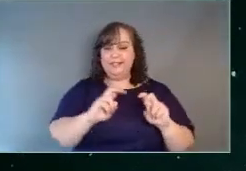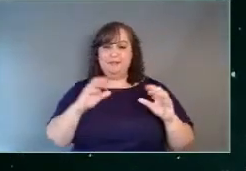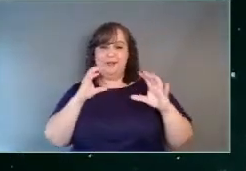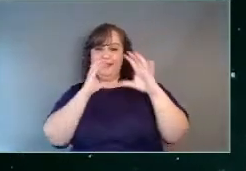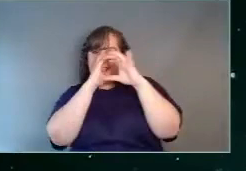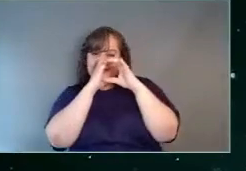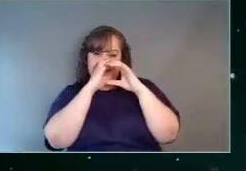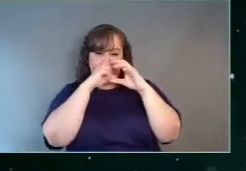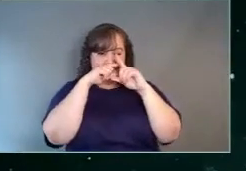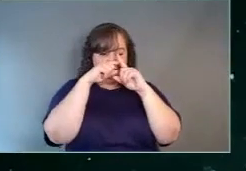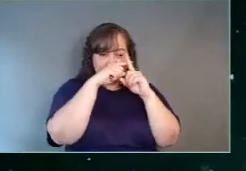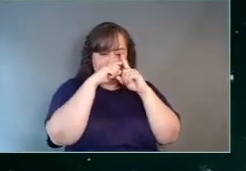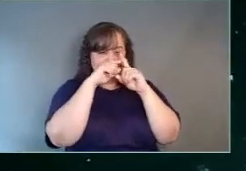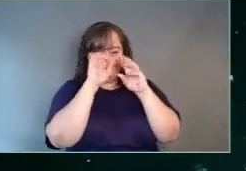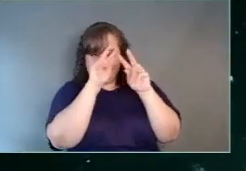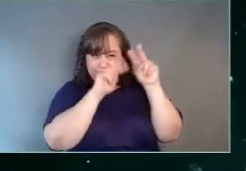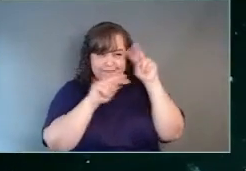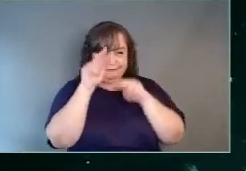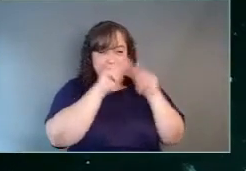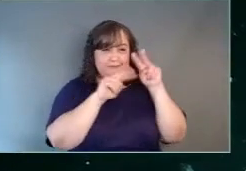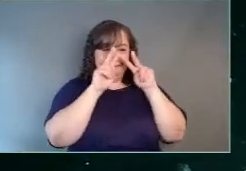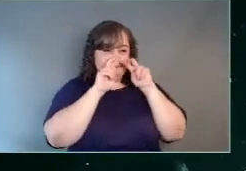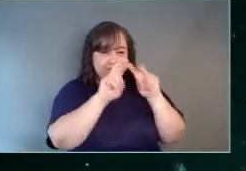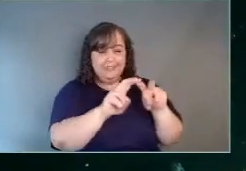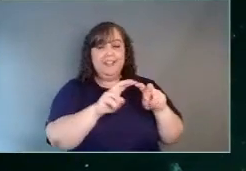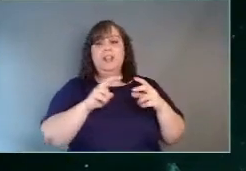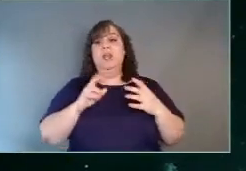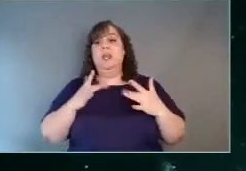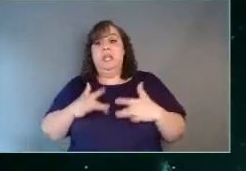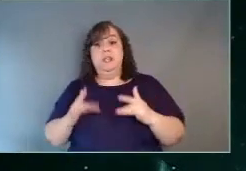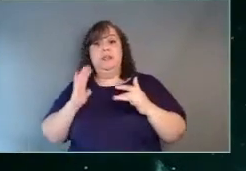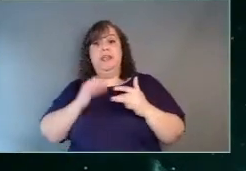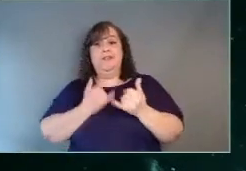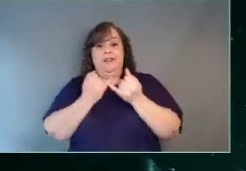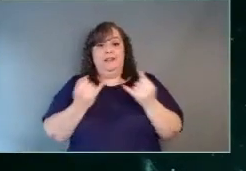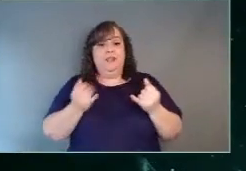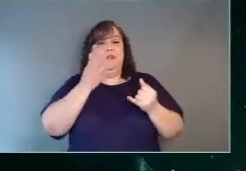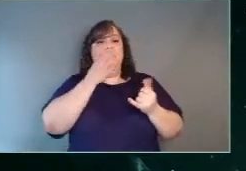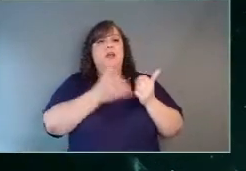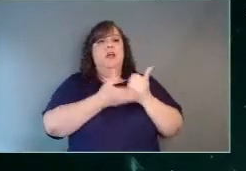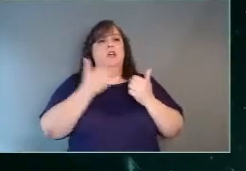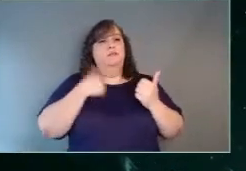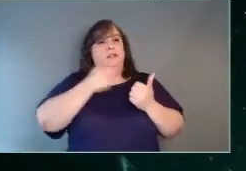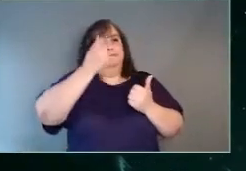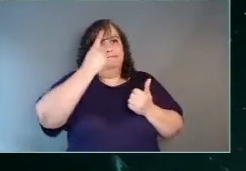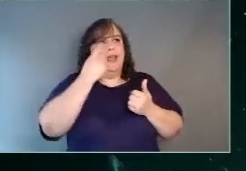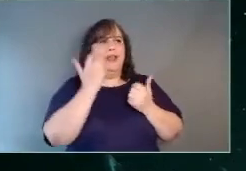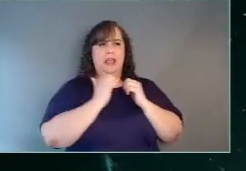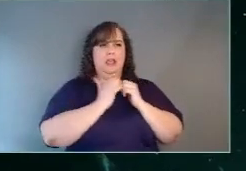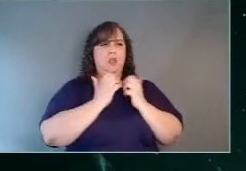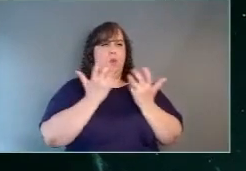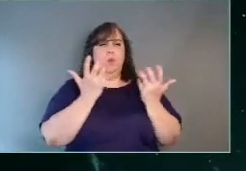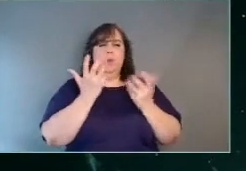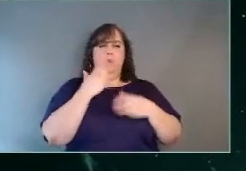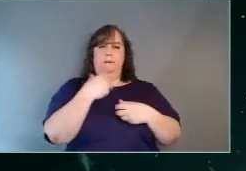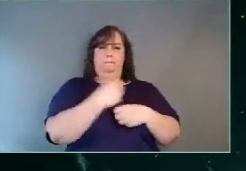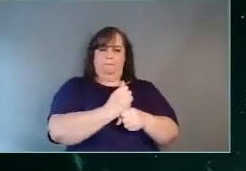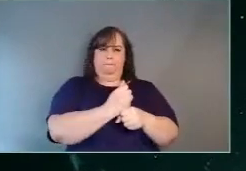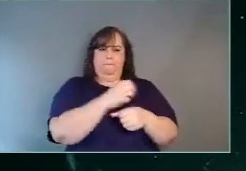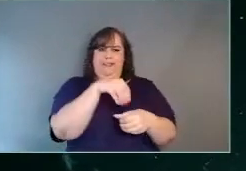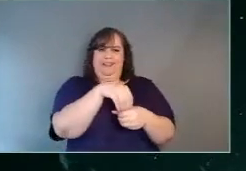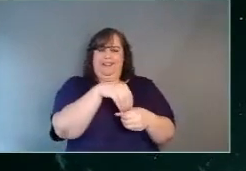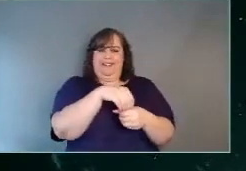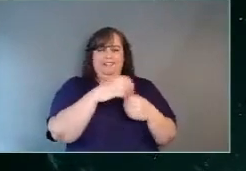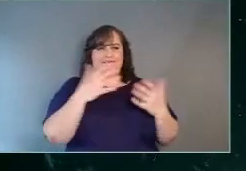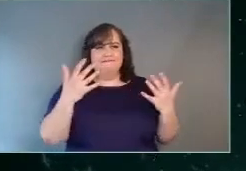with instruments that give us some information about their composition and help us understand how they relate to